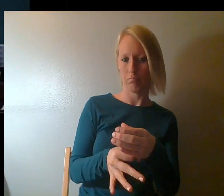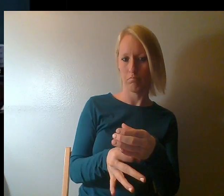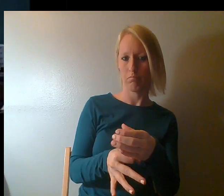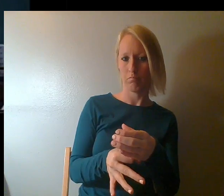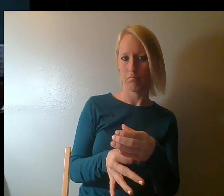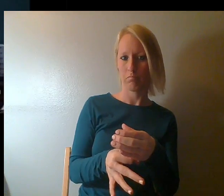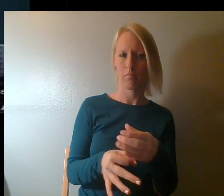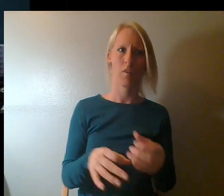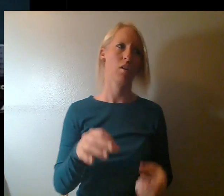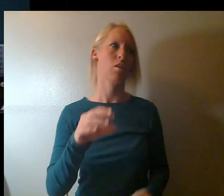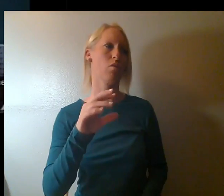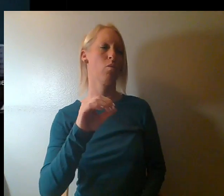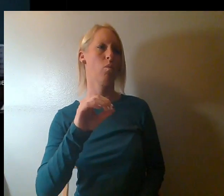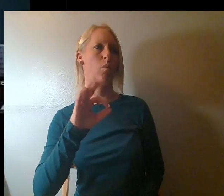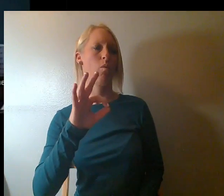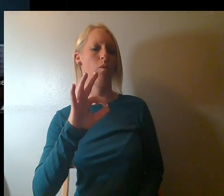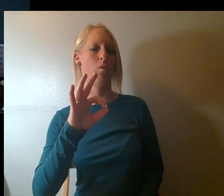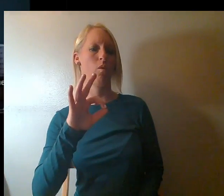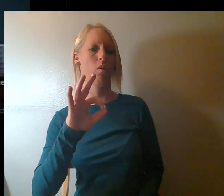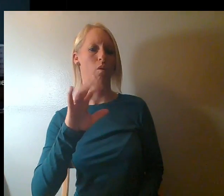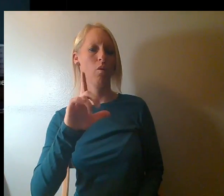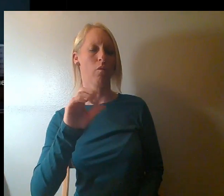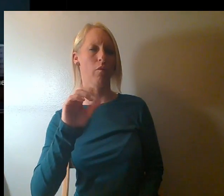It's going to float down to the bottom, but stay as a drop.